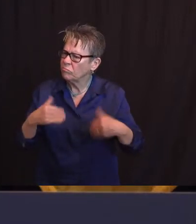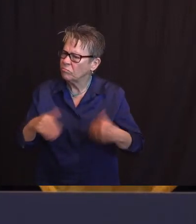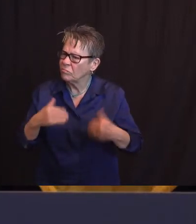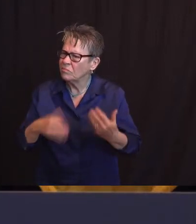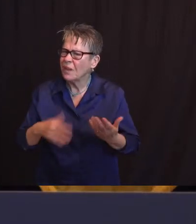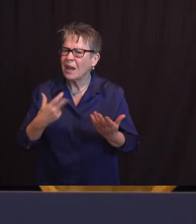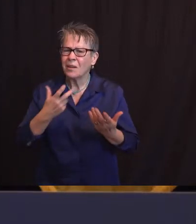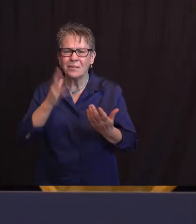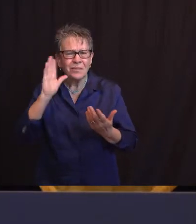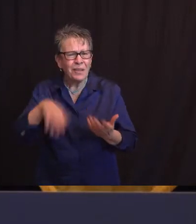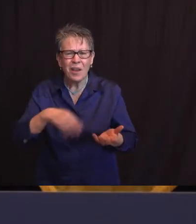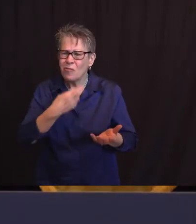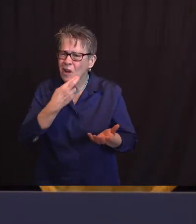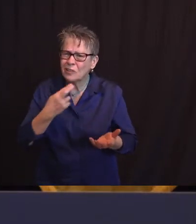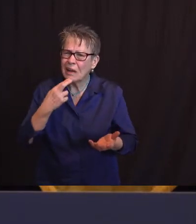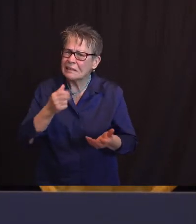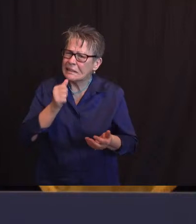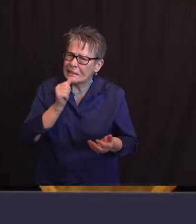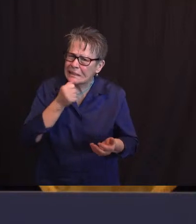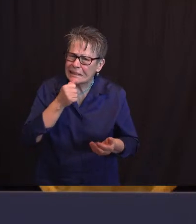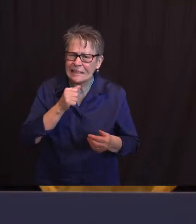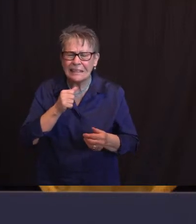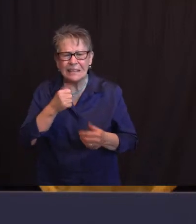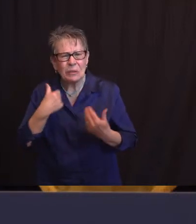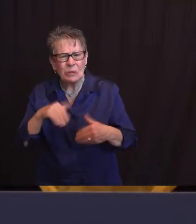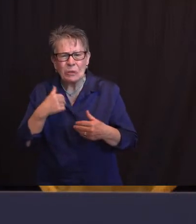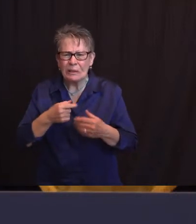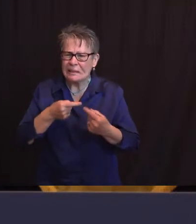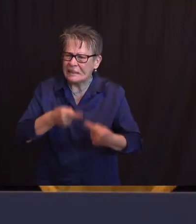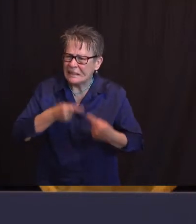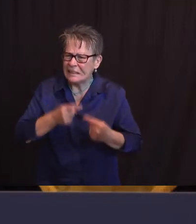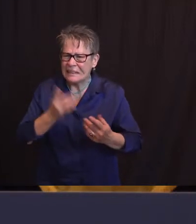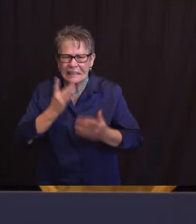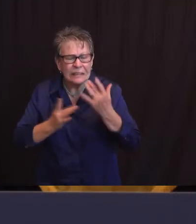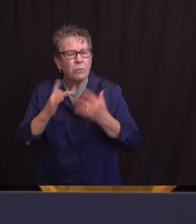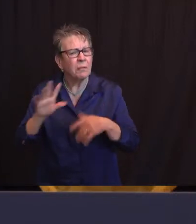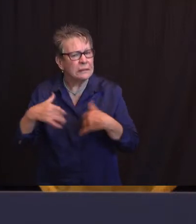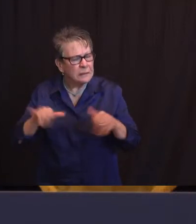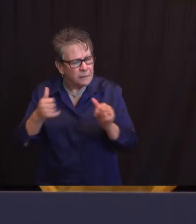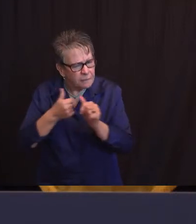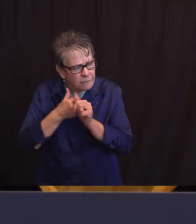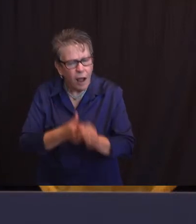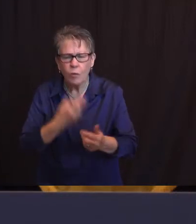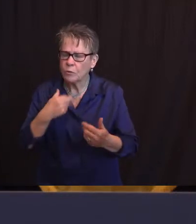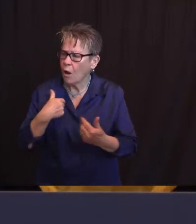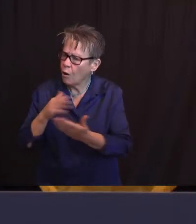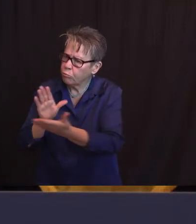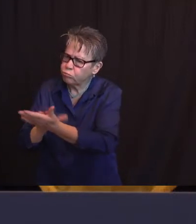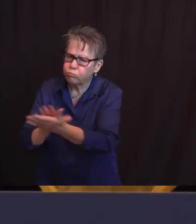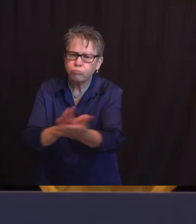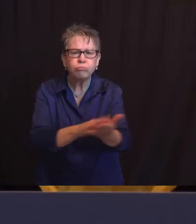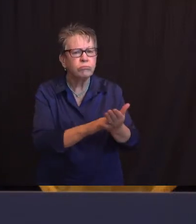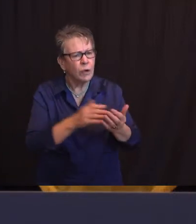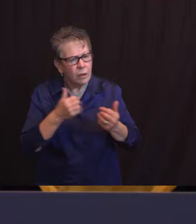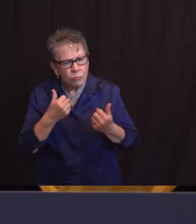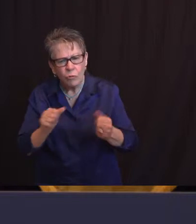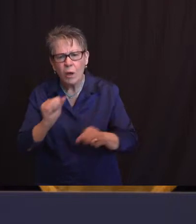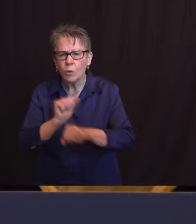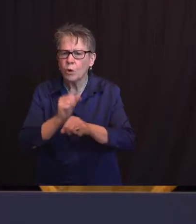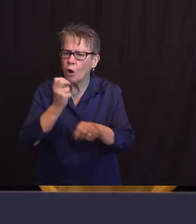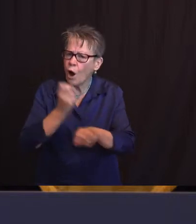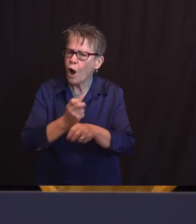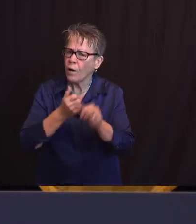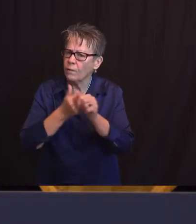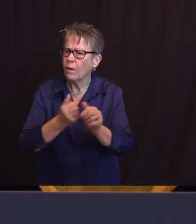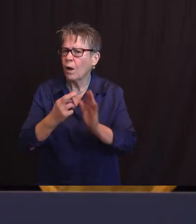to keep afloat and keep business in the right direction. Getting a little uncomfortably tighter before we go to questions.